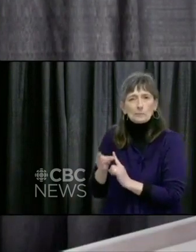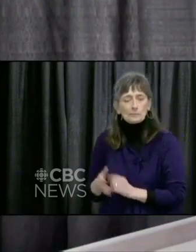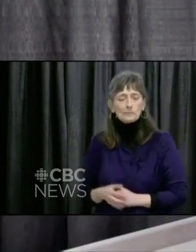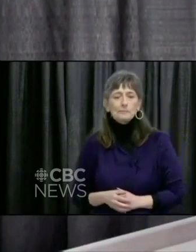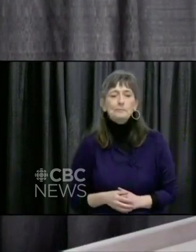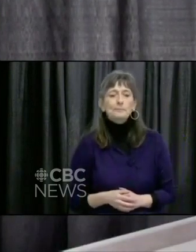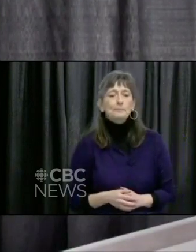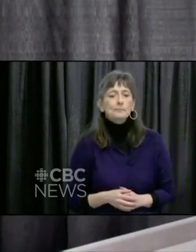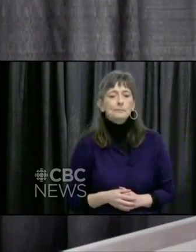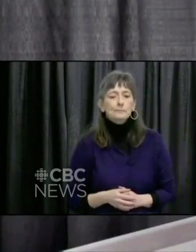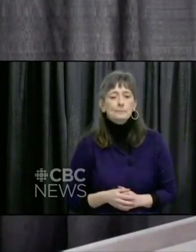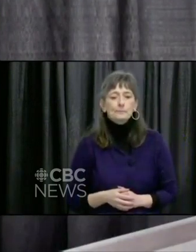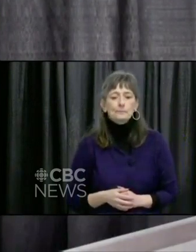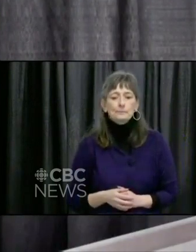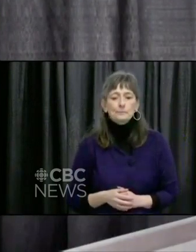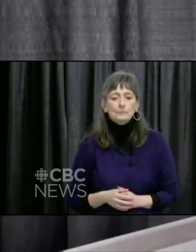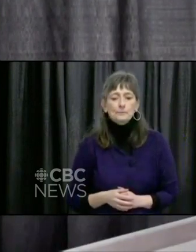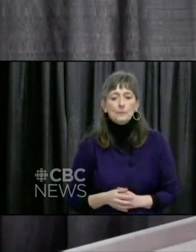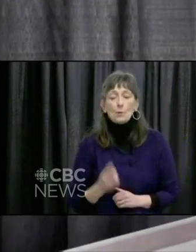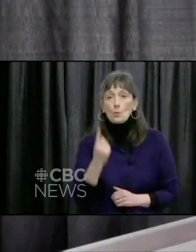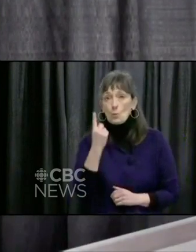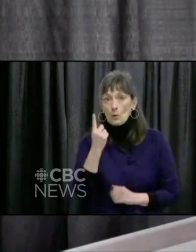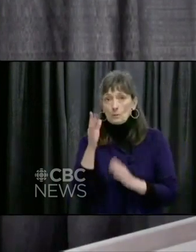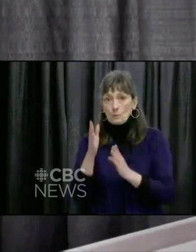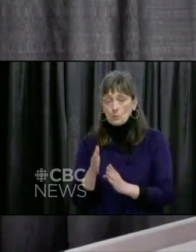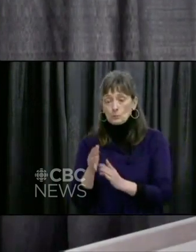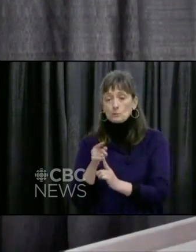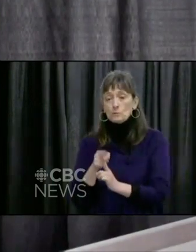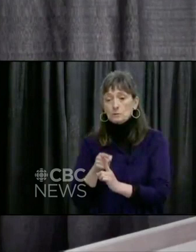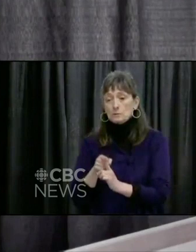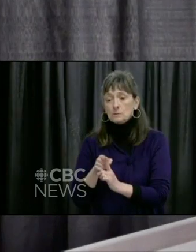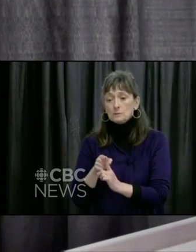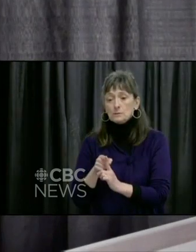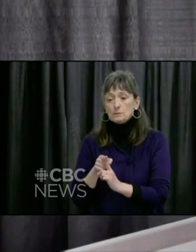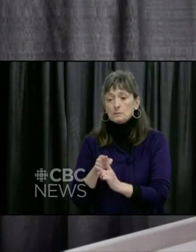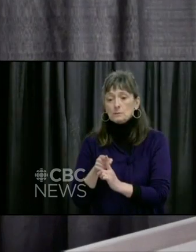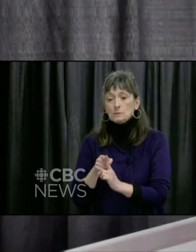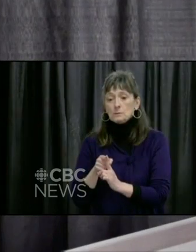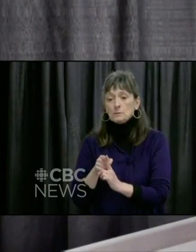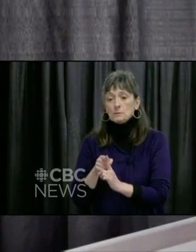We do know that one case was as a result of